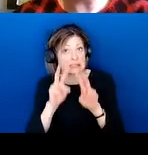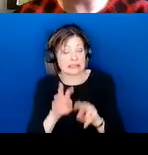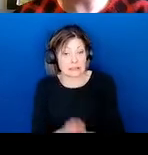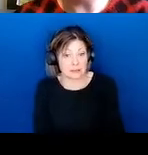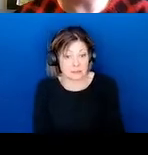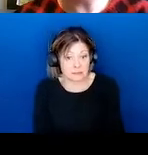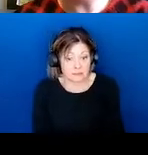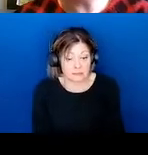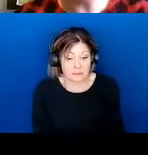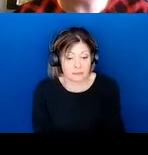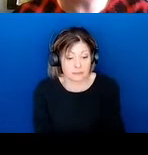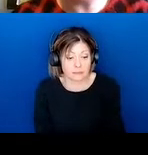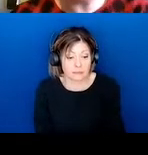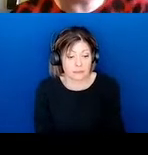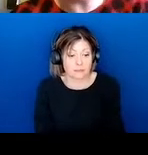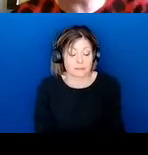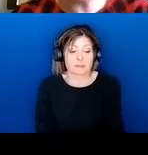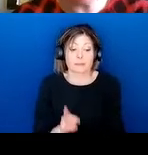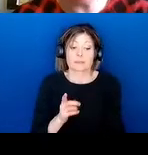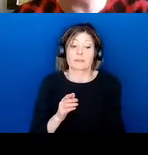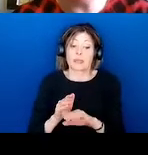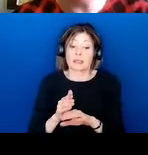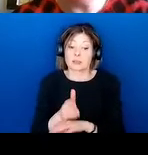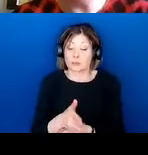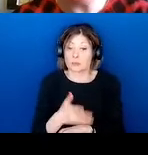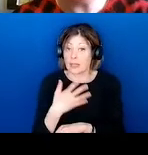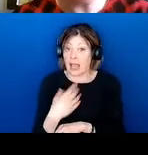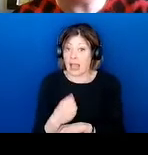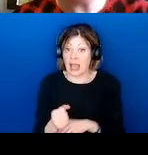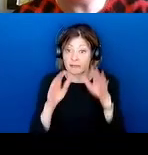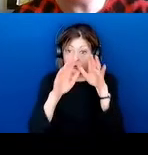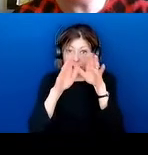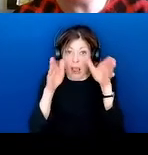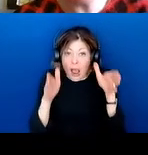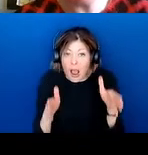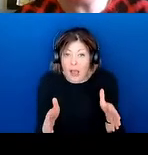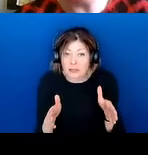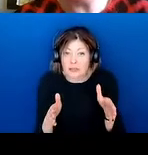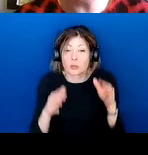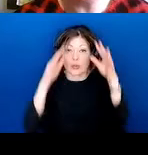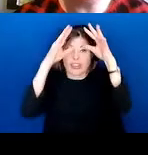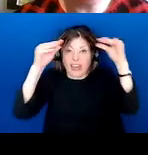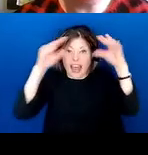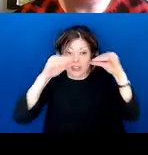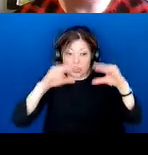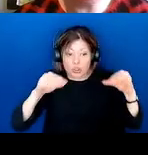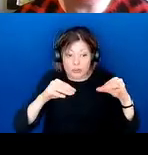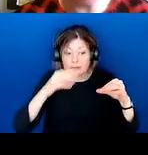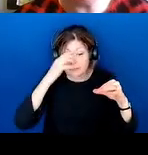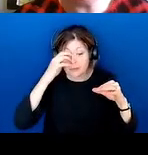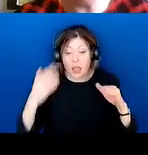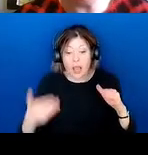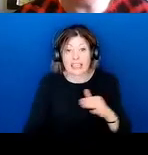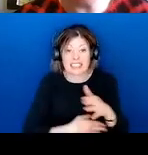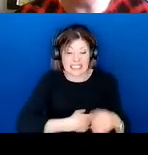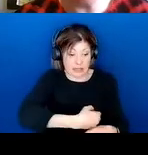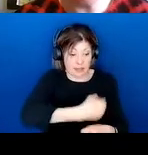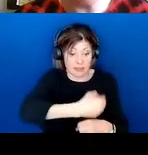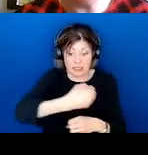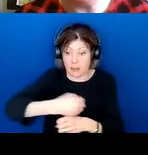Hidden within these woods is a rustic thatched hut perched on twisted tree stumps, the